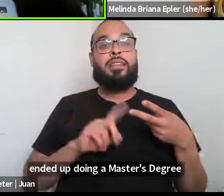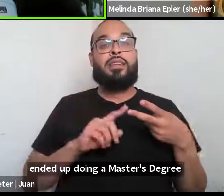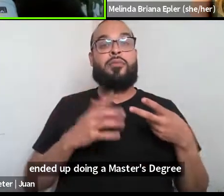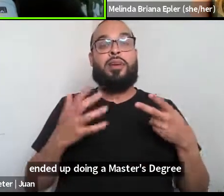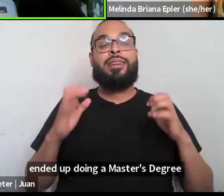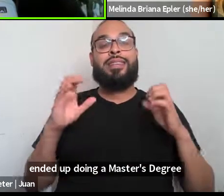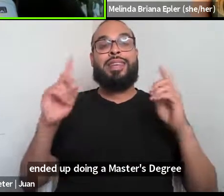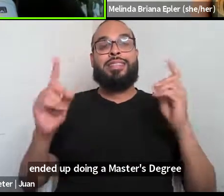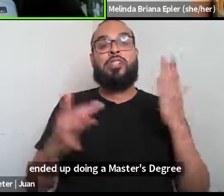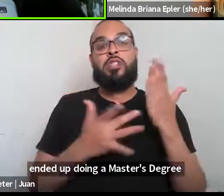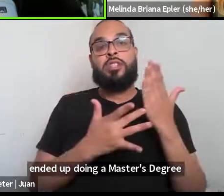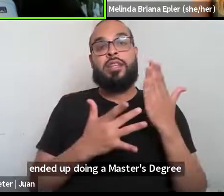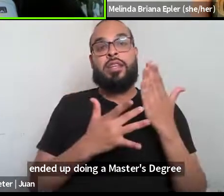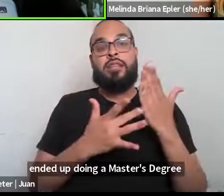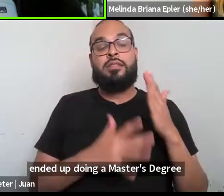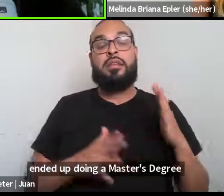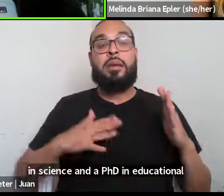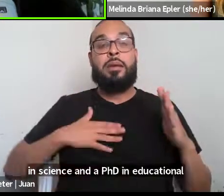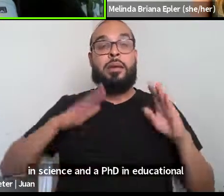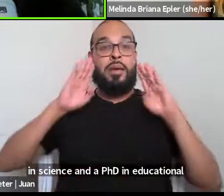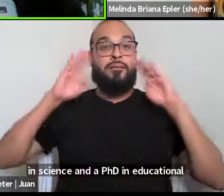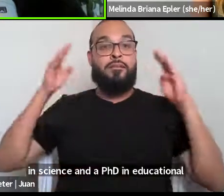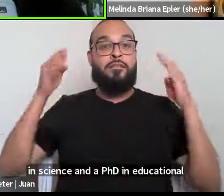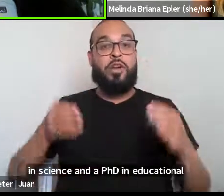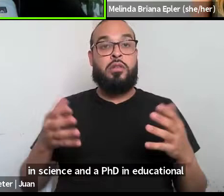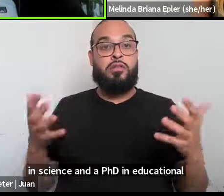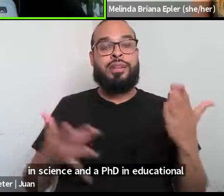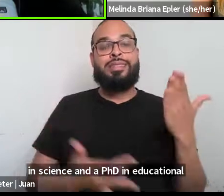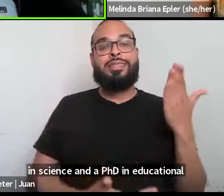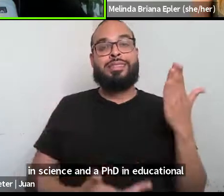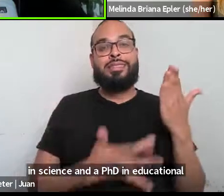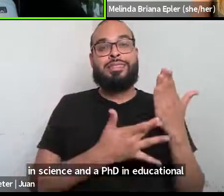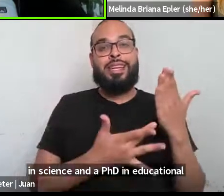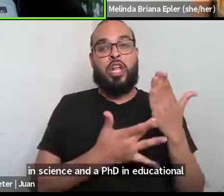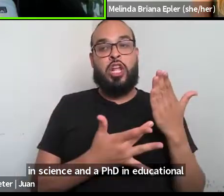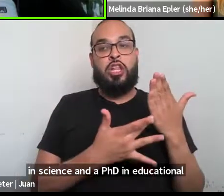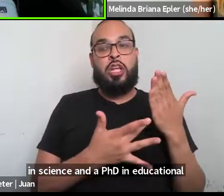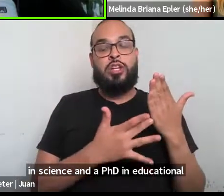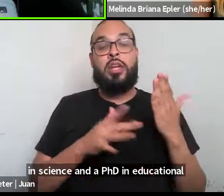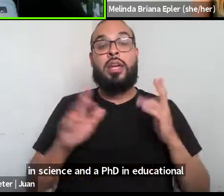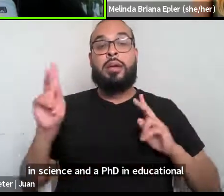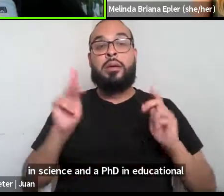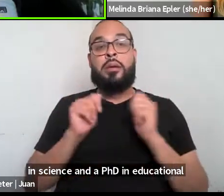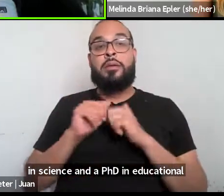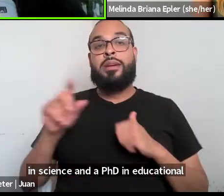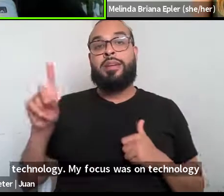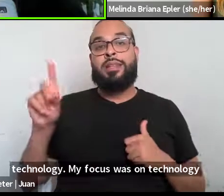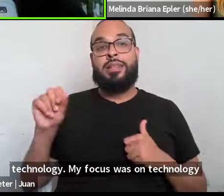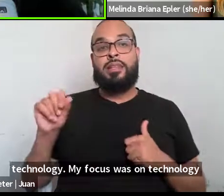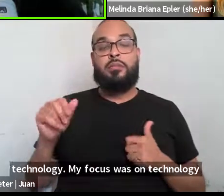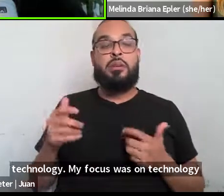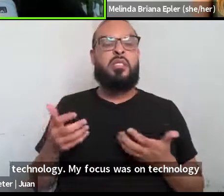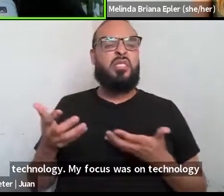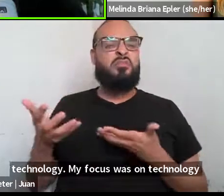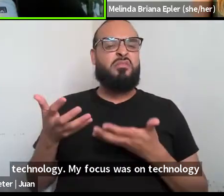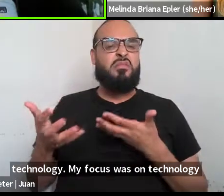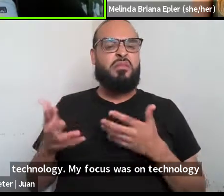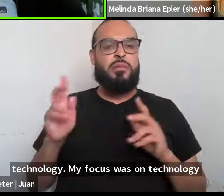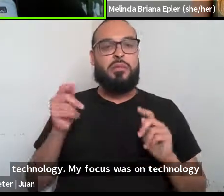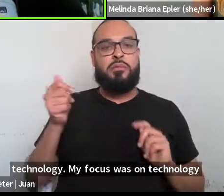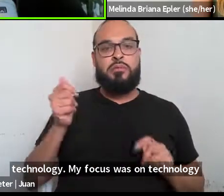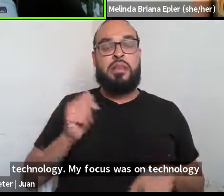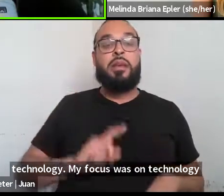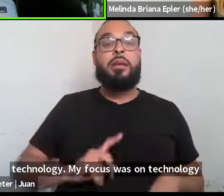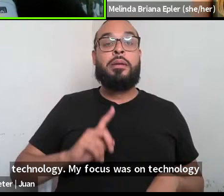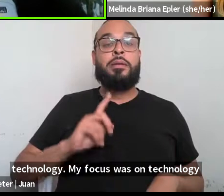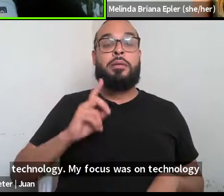technology. And my focus was on technology and people with disabilities, particularly people who are blind and low vision,